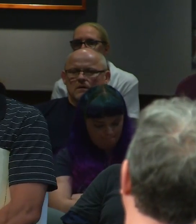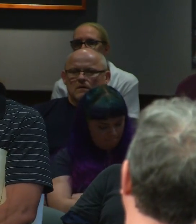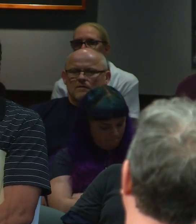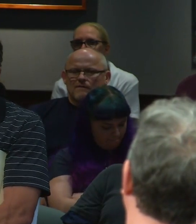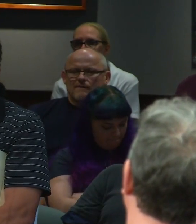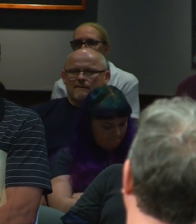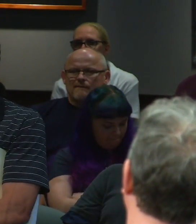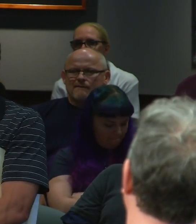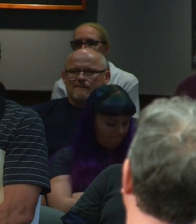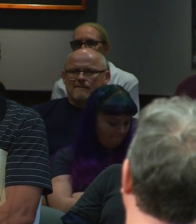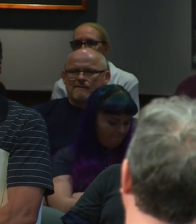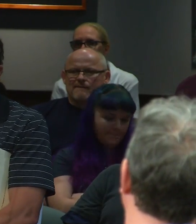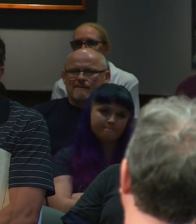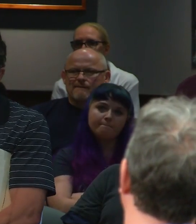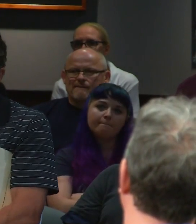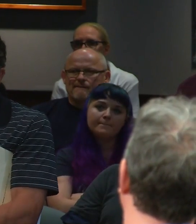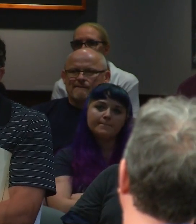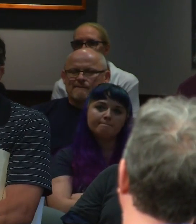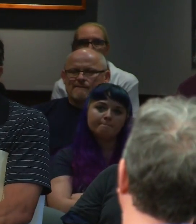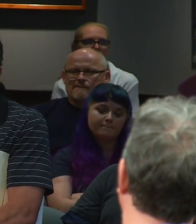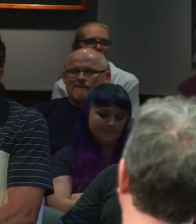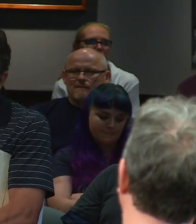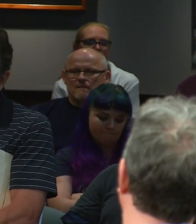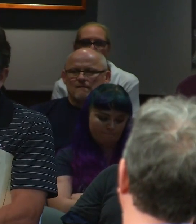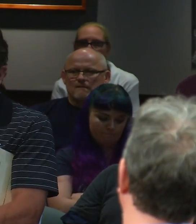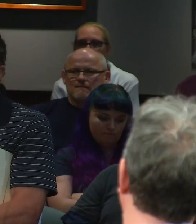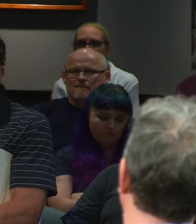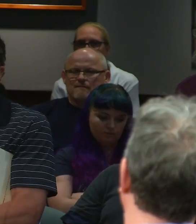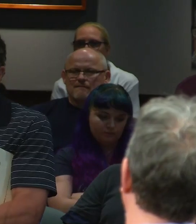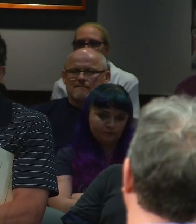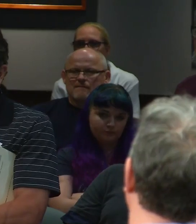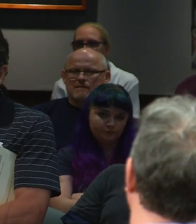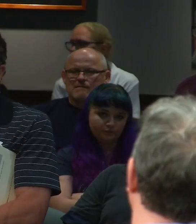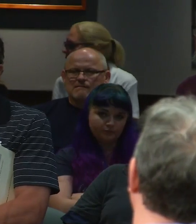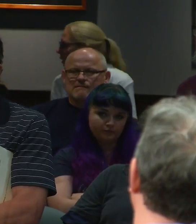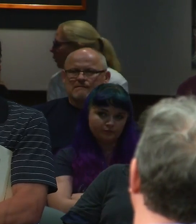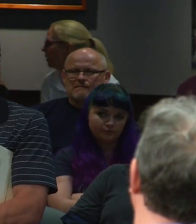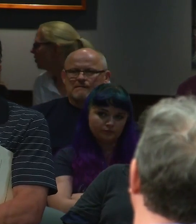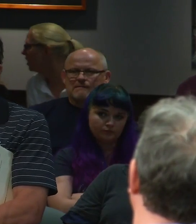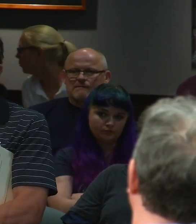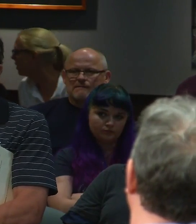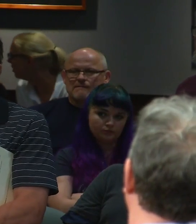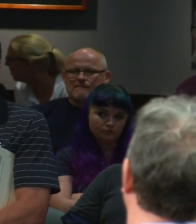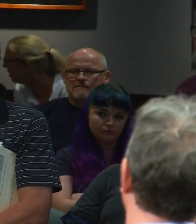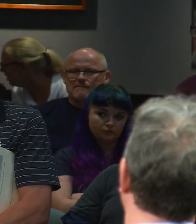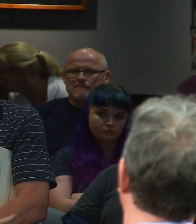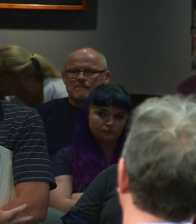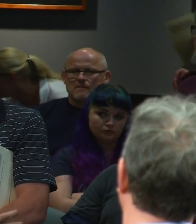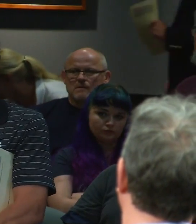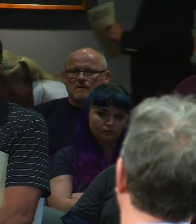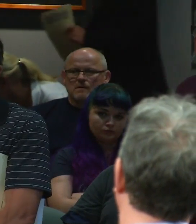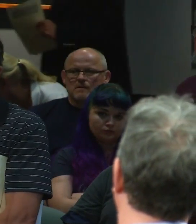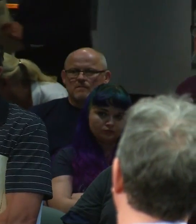cubic feet per second could fit under the arch bridge, because at that time you said, well, it's about 2,900 cubic feet hitting that point. So how many feet